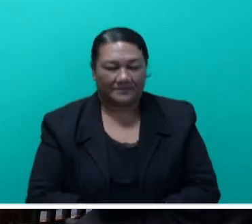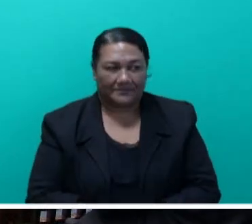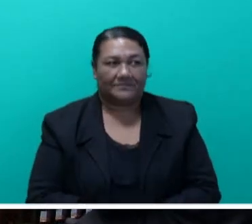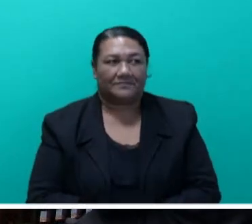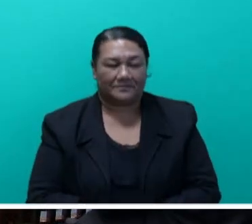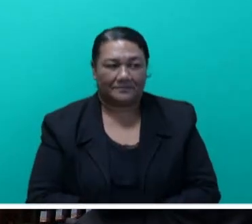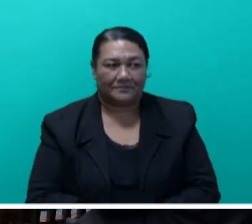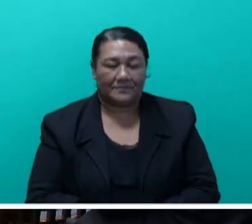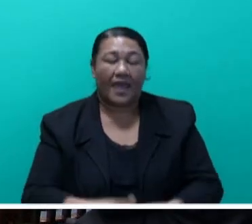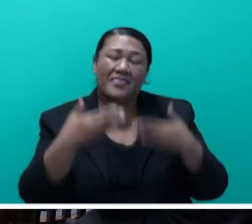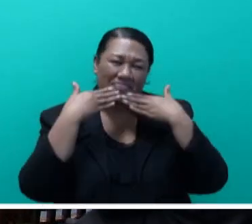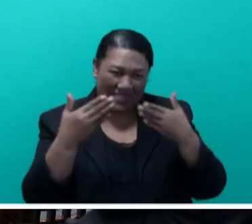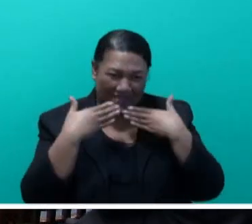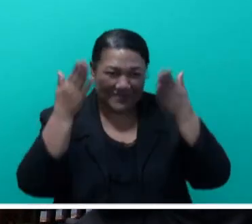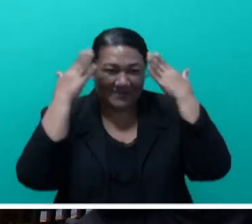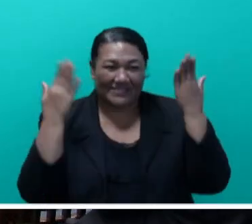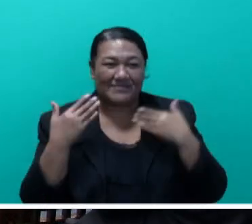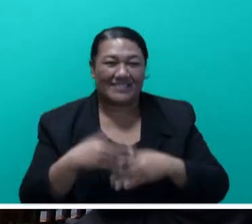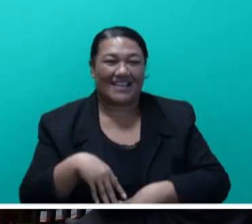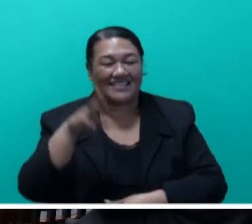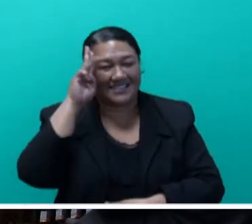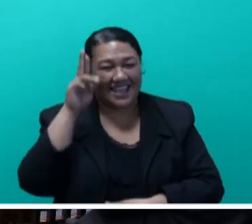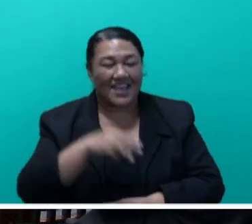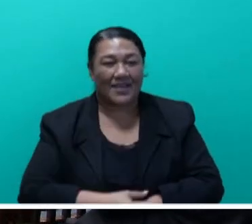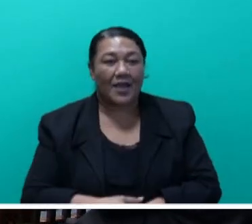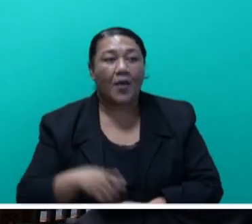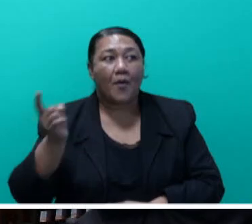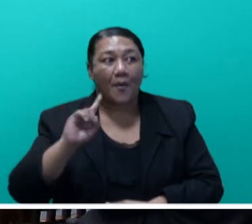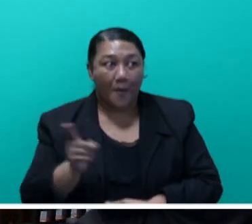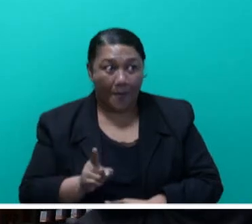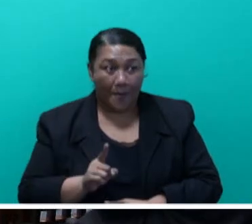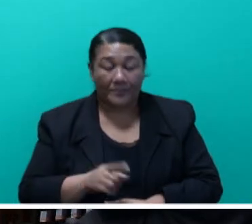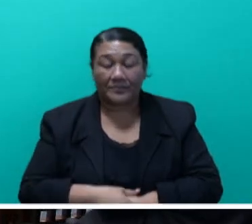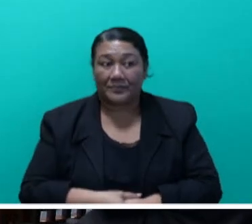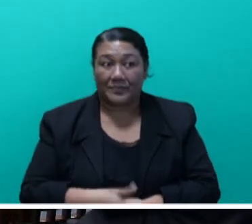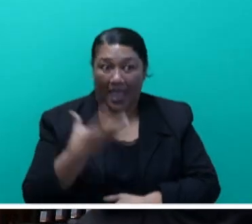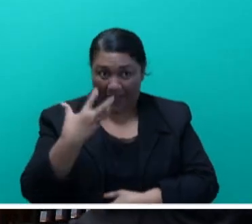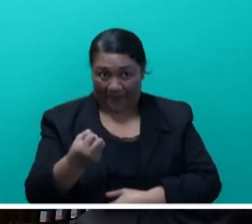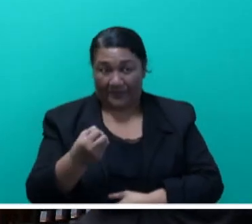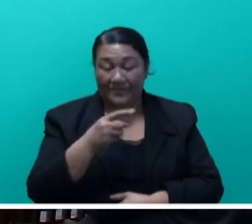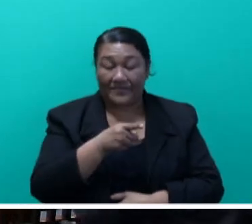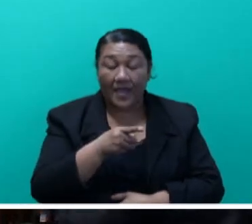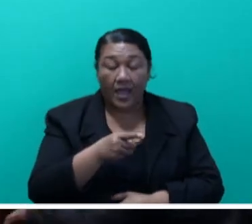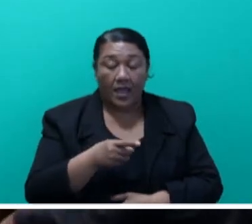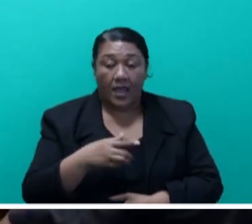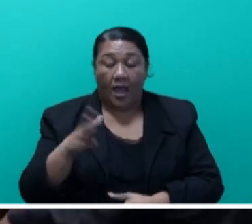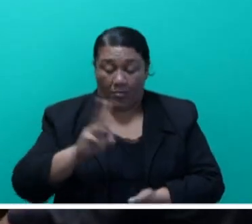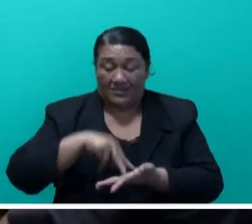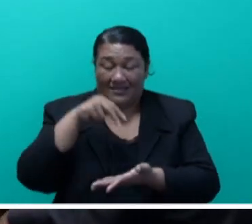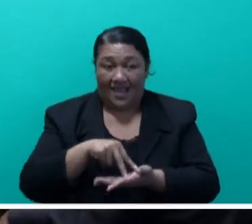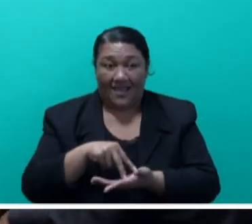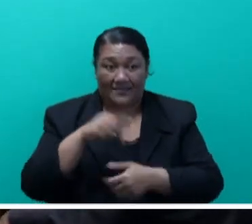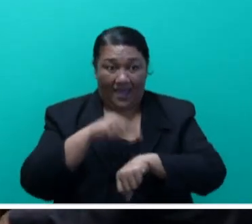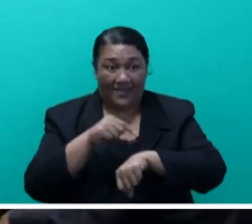Thank you, Mr. Speaker, sir. With the permission, Mr. Speaker, sir, let me take this time